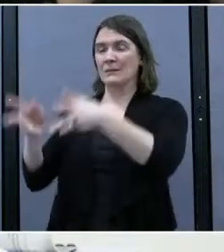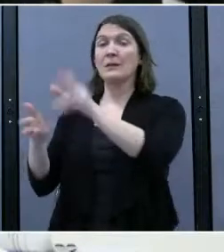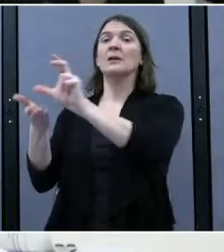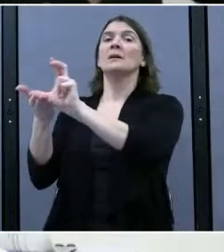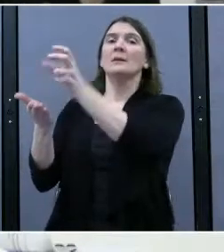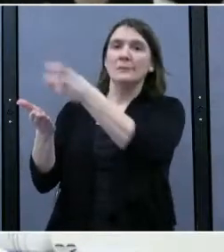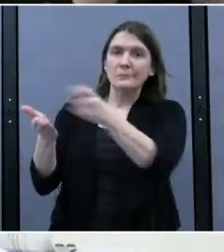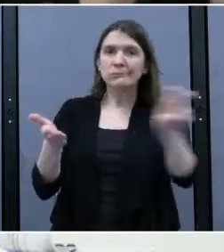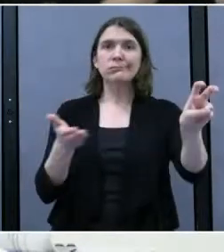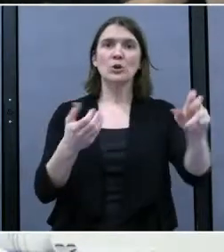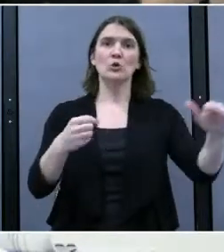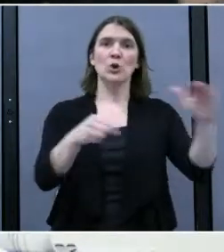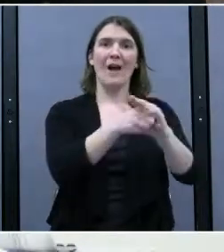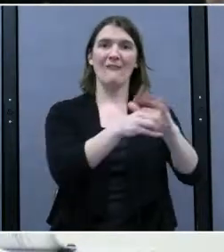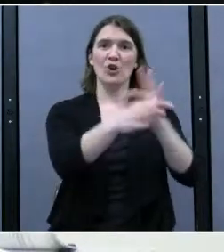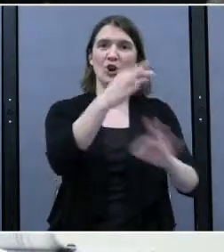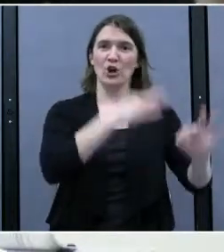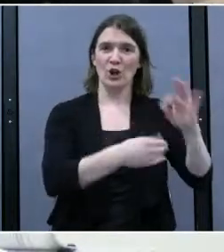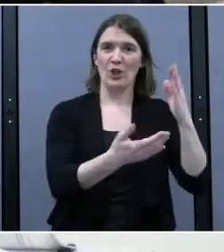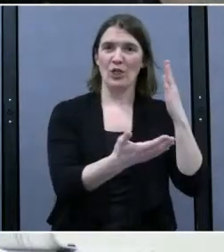proposed budget.